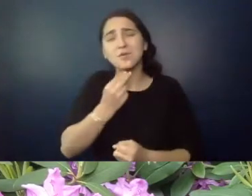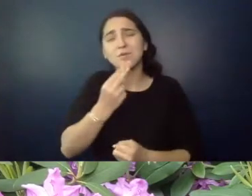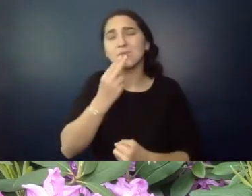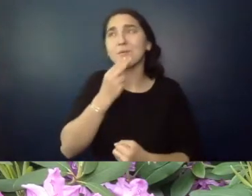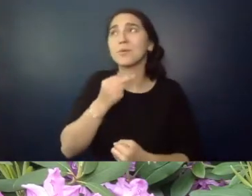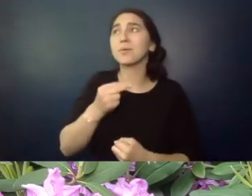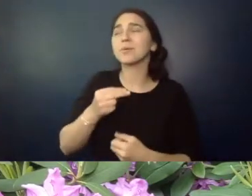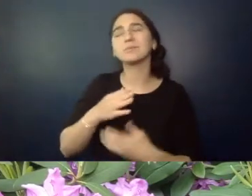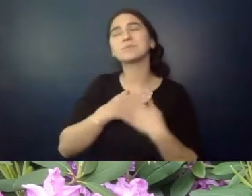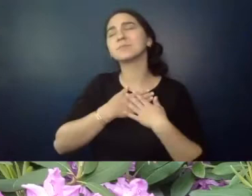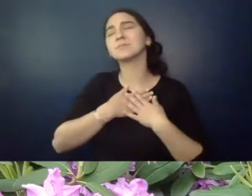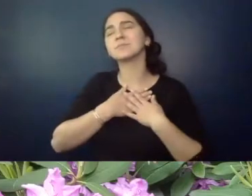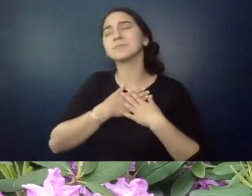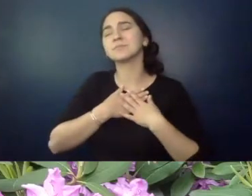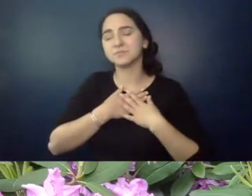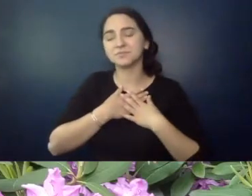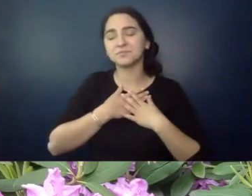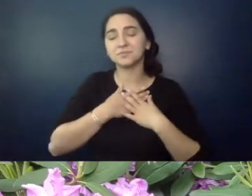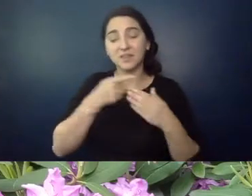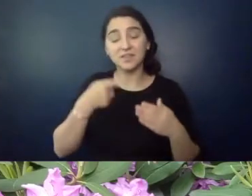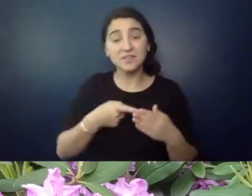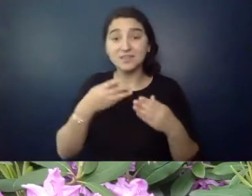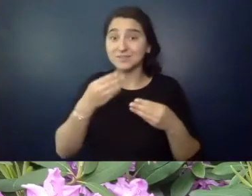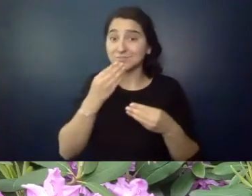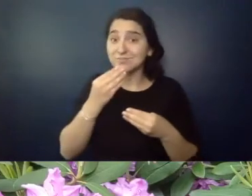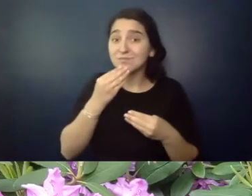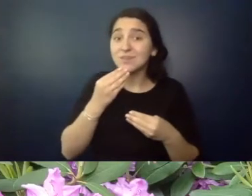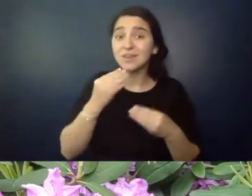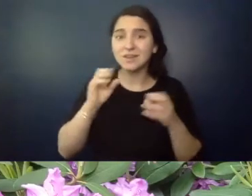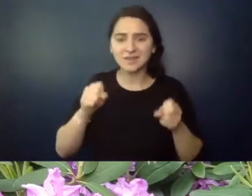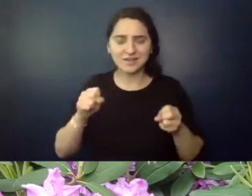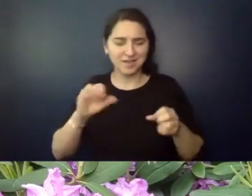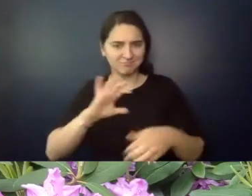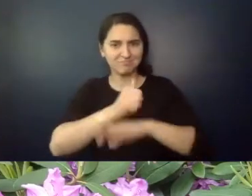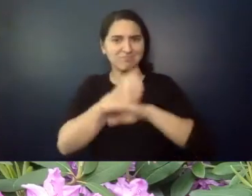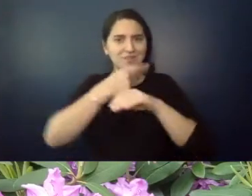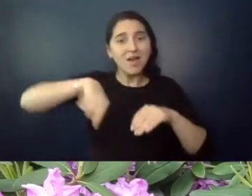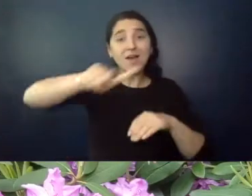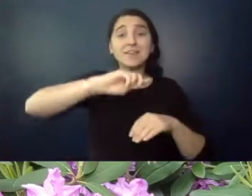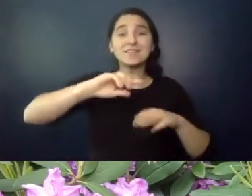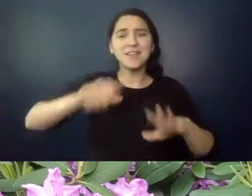meal equip us to live as your people in the world. Amen.